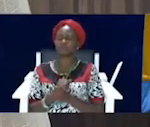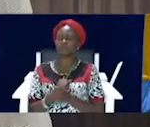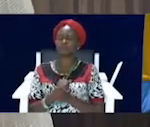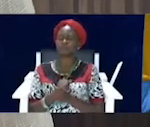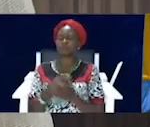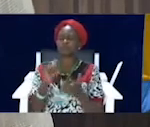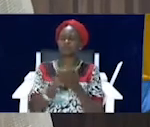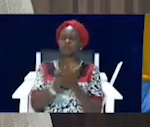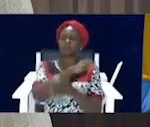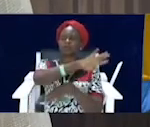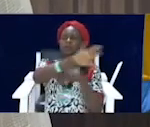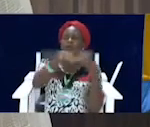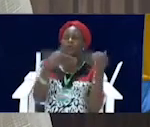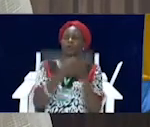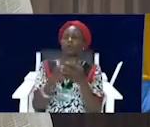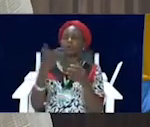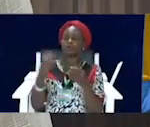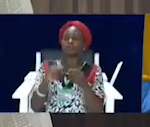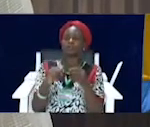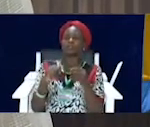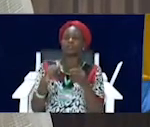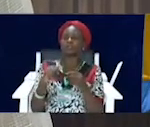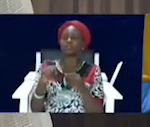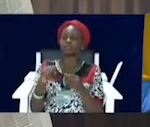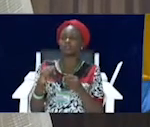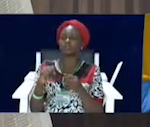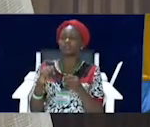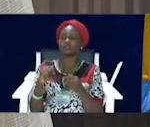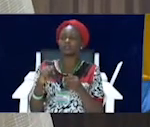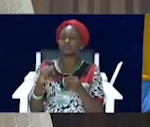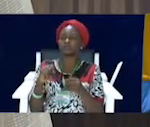that all the cases that requires